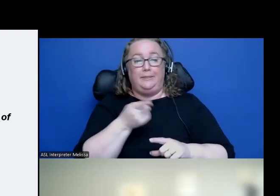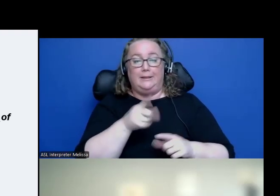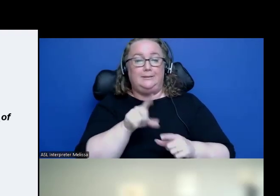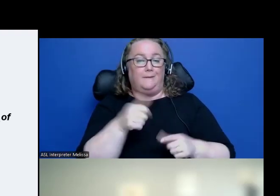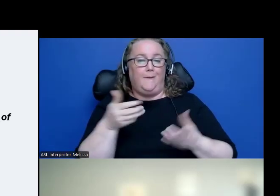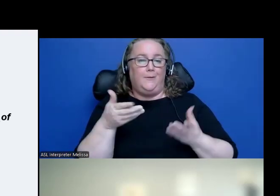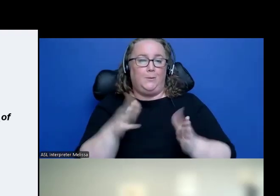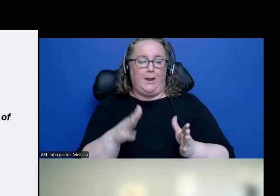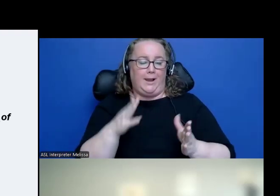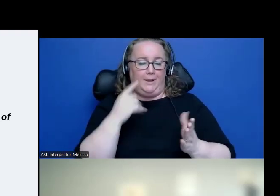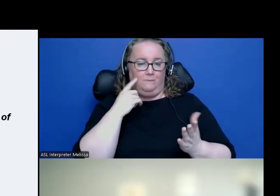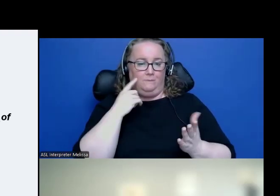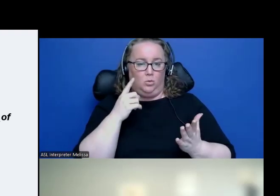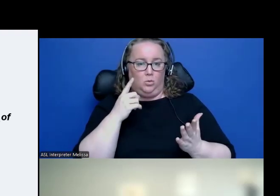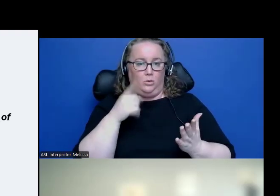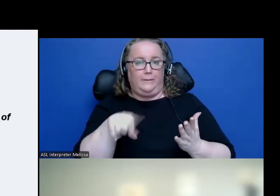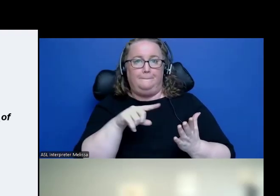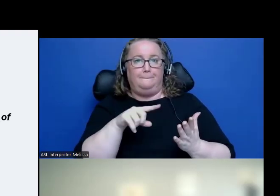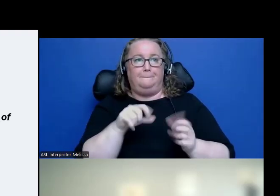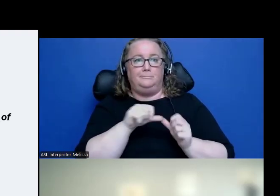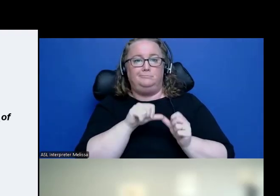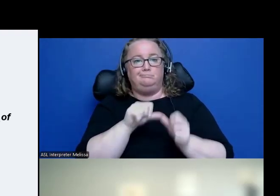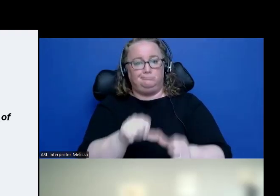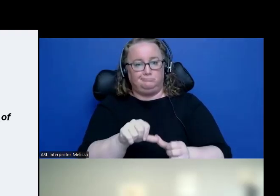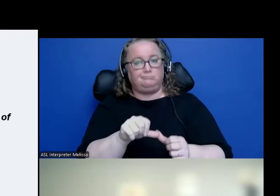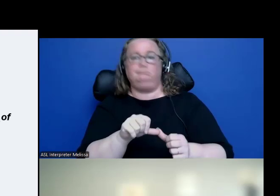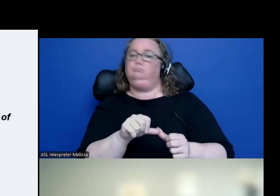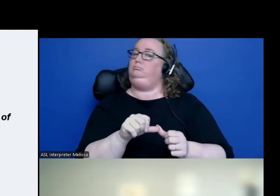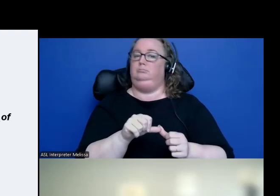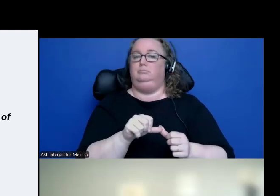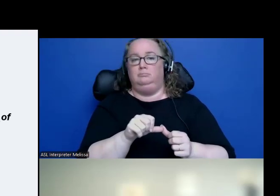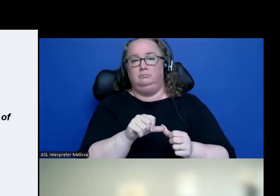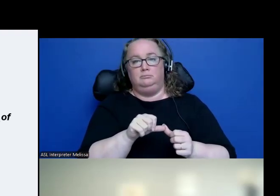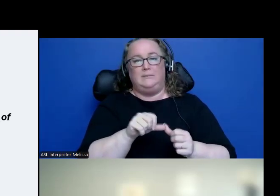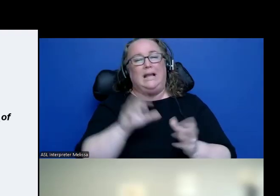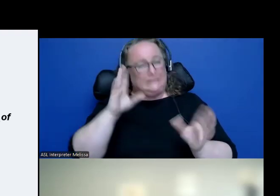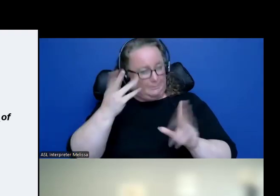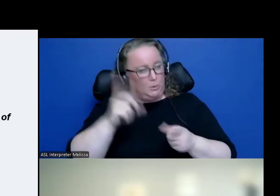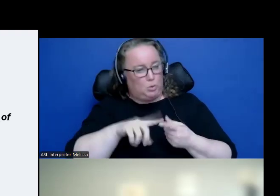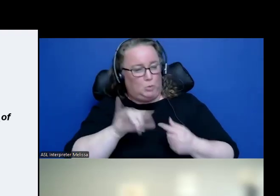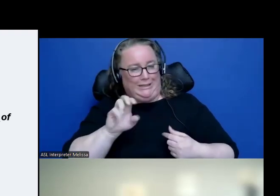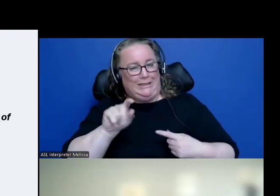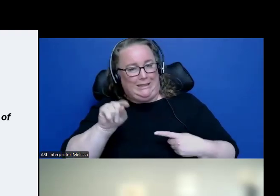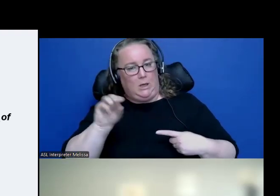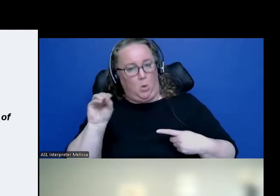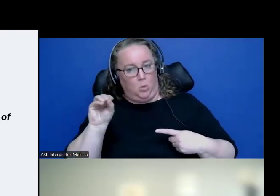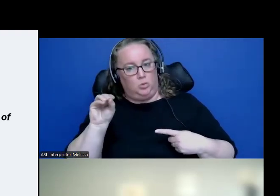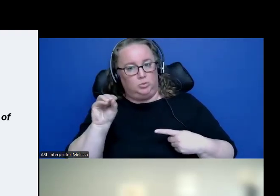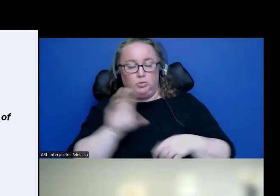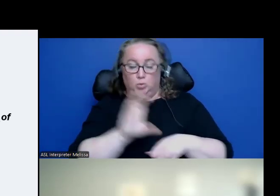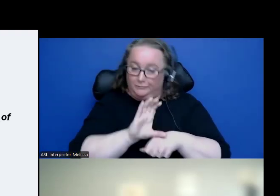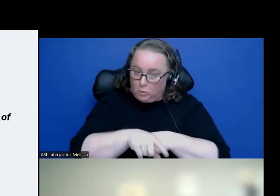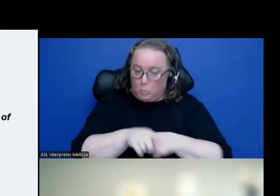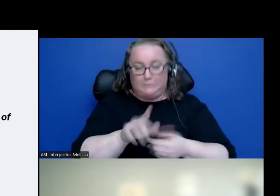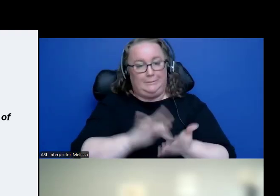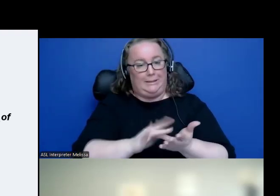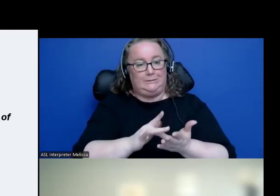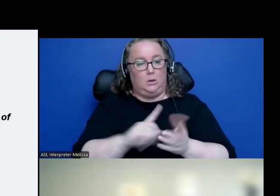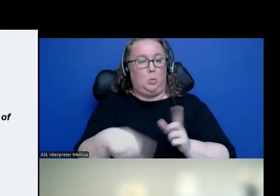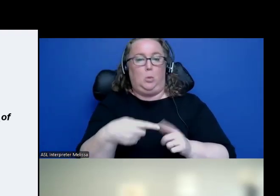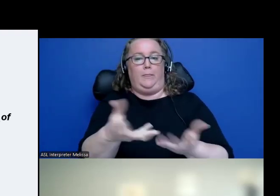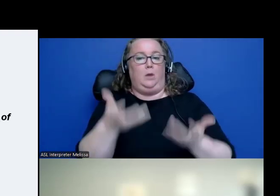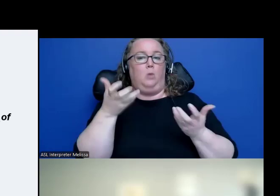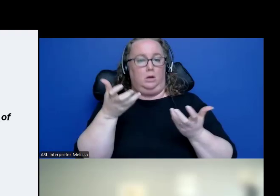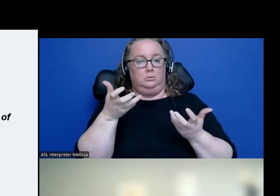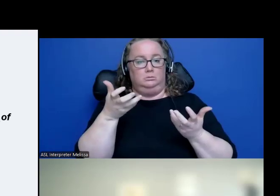mechanism for Bridgewater, similar to ETOs, to administer medication at will, at the